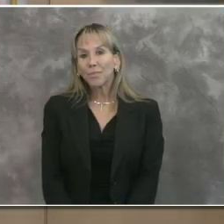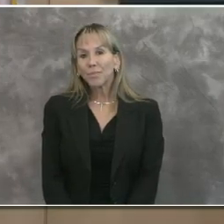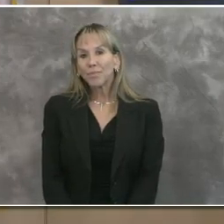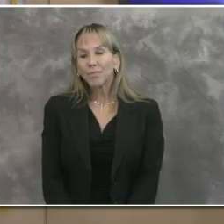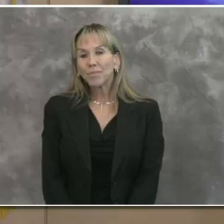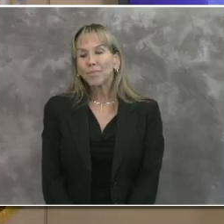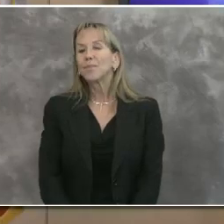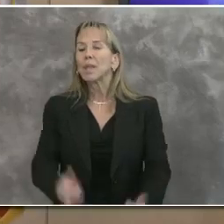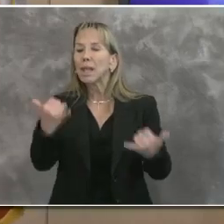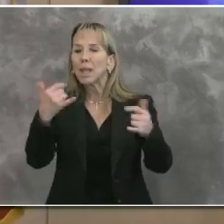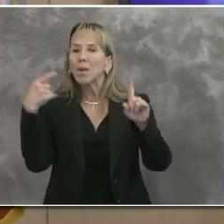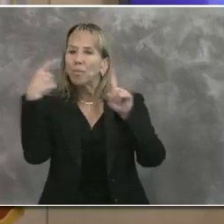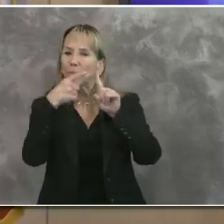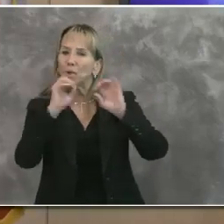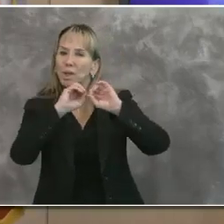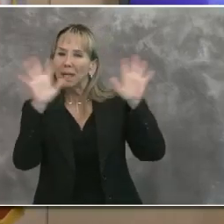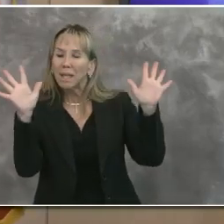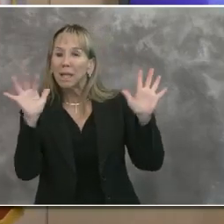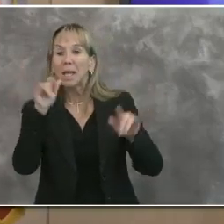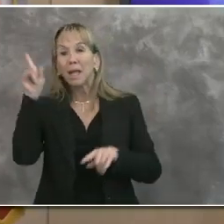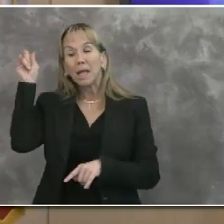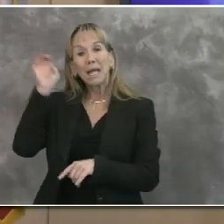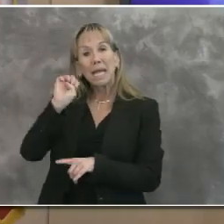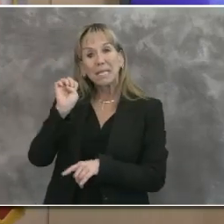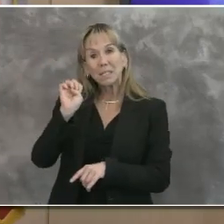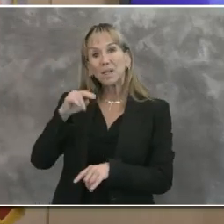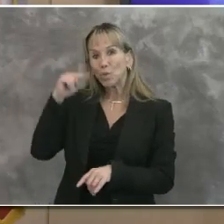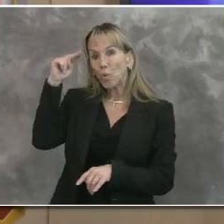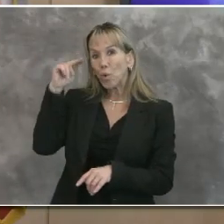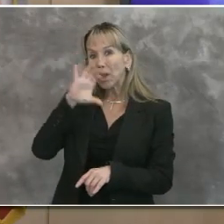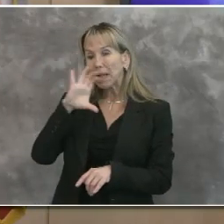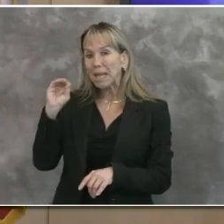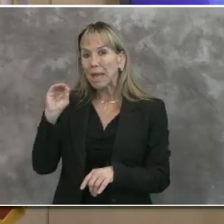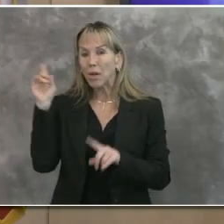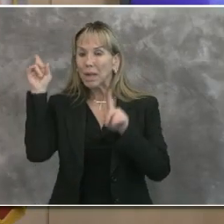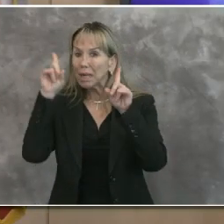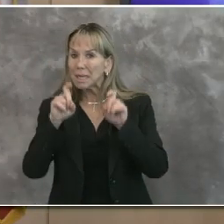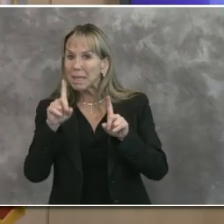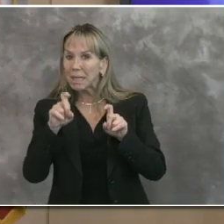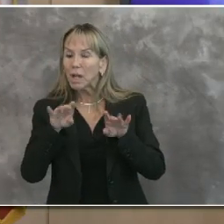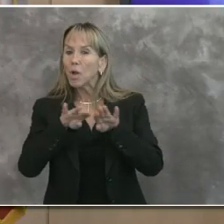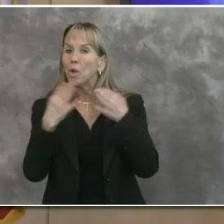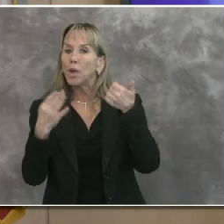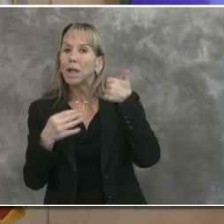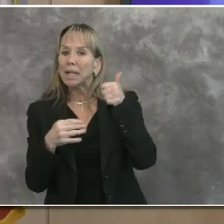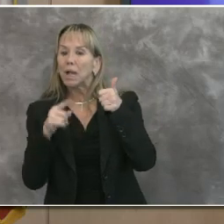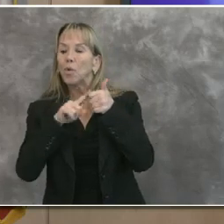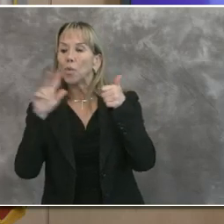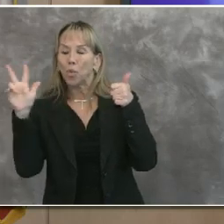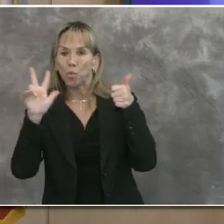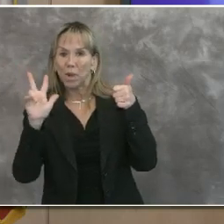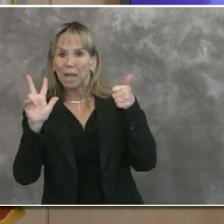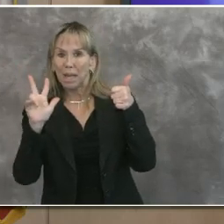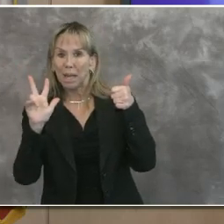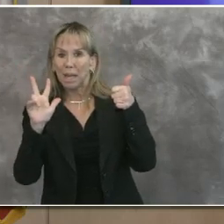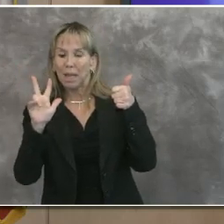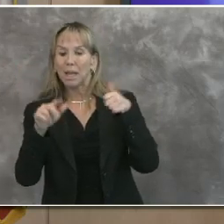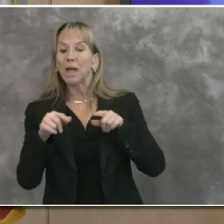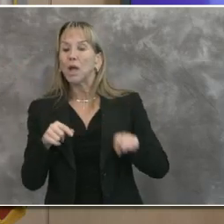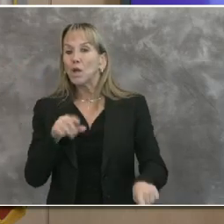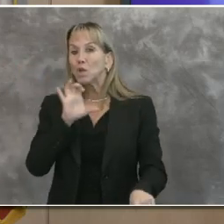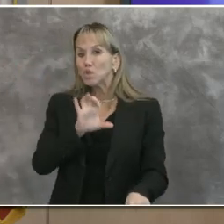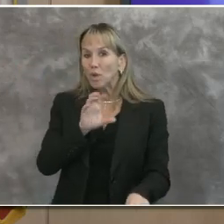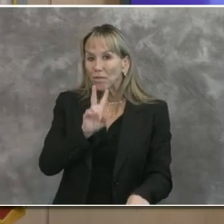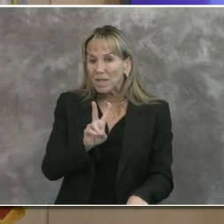Just a point of clarification, the Escondido or North County testing site is open from 10 to 3, and the Chula